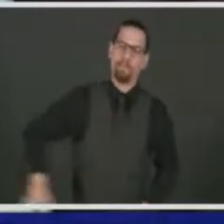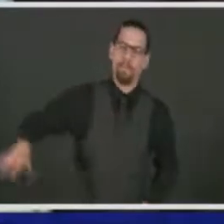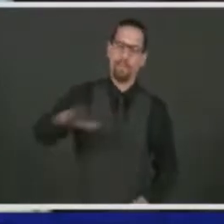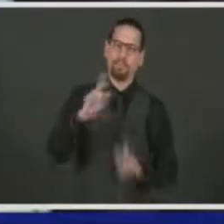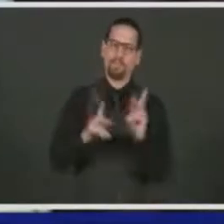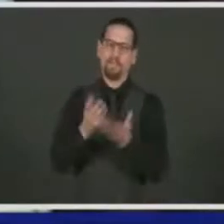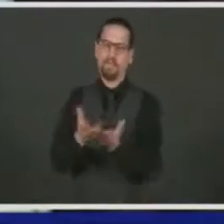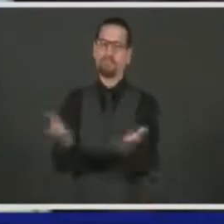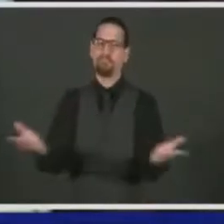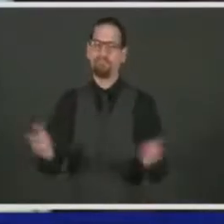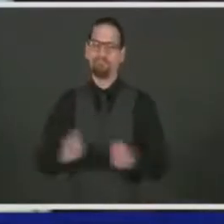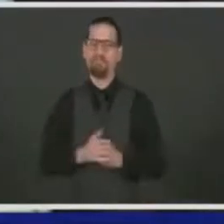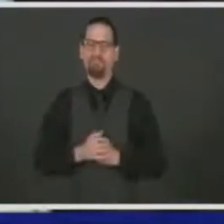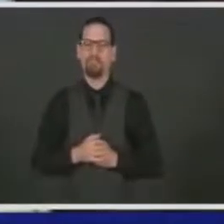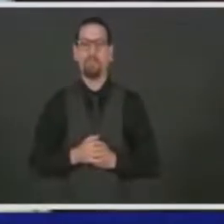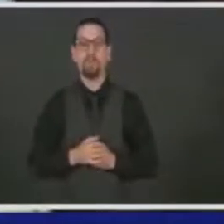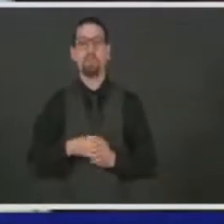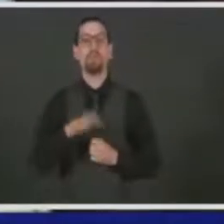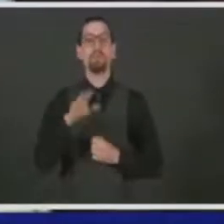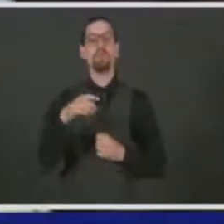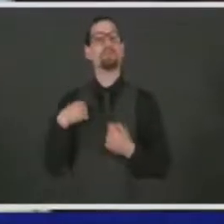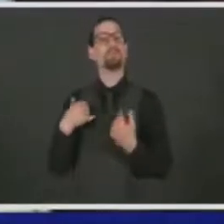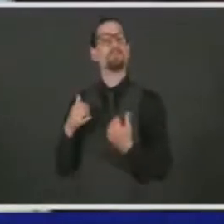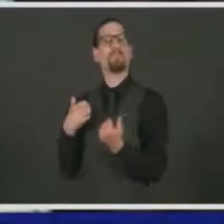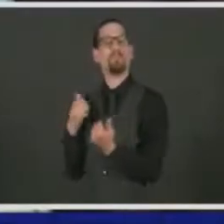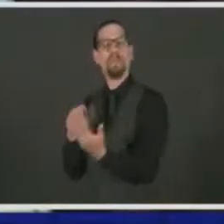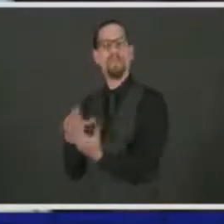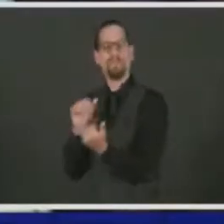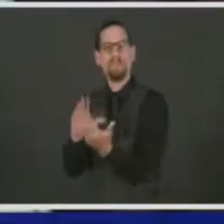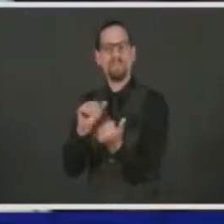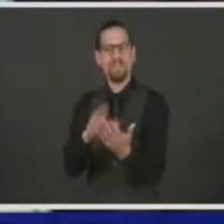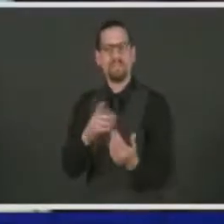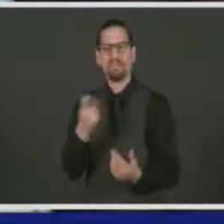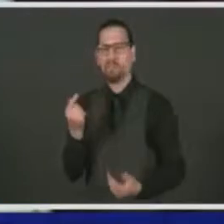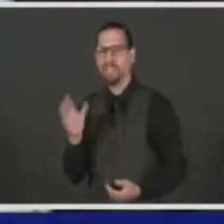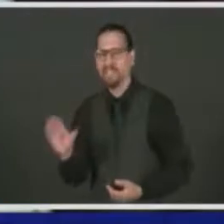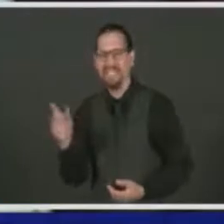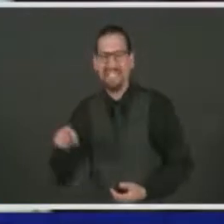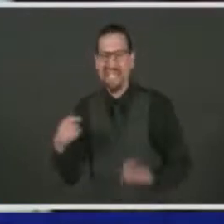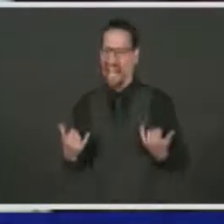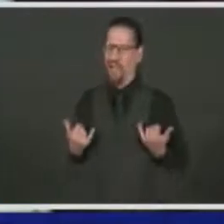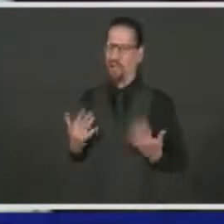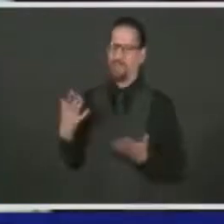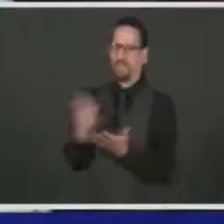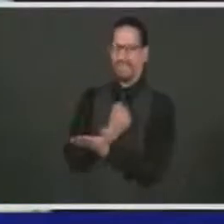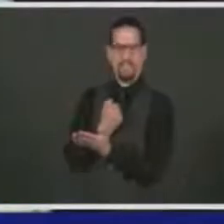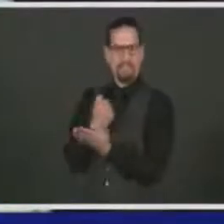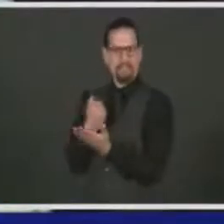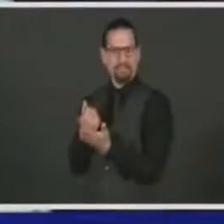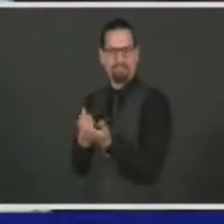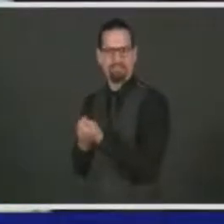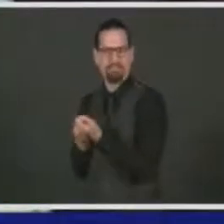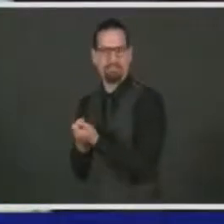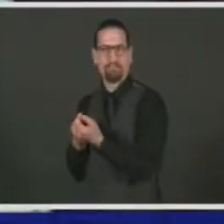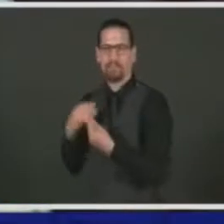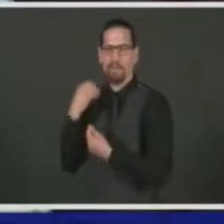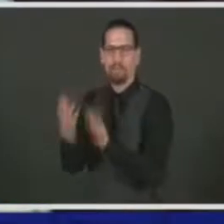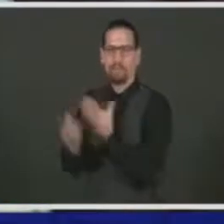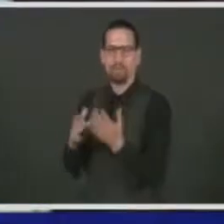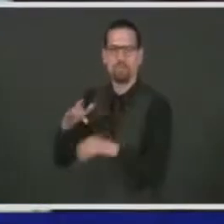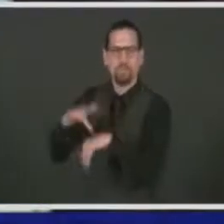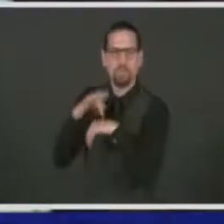focusing on larger structural solutions is present throughout all of our work, including